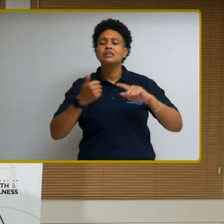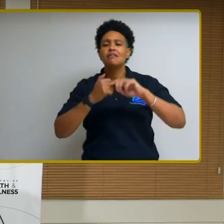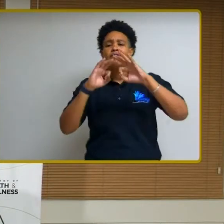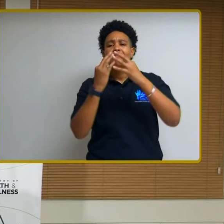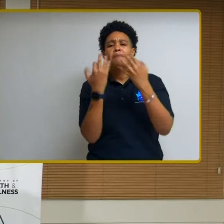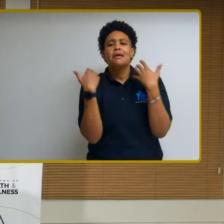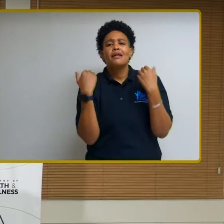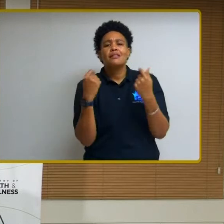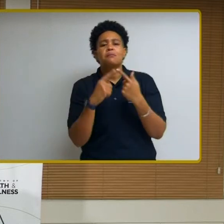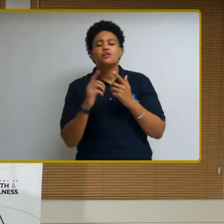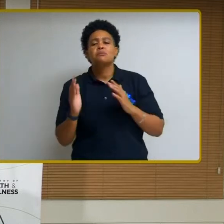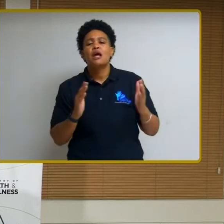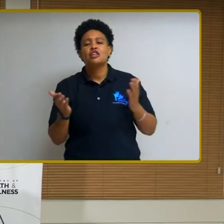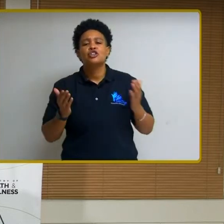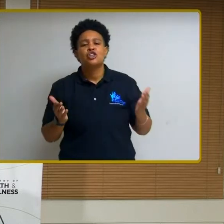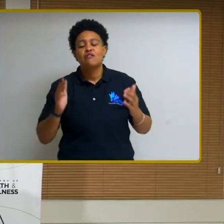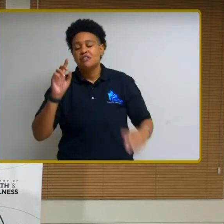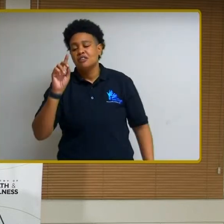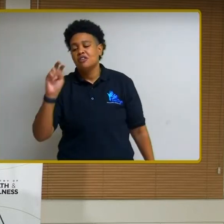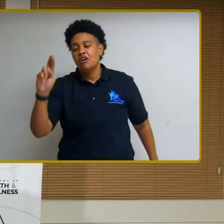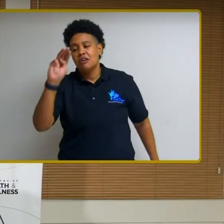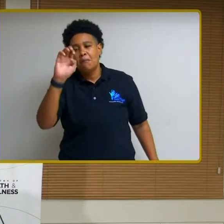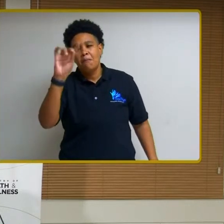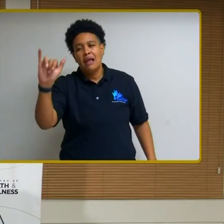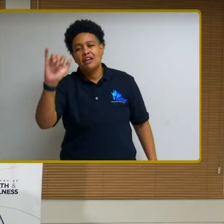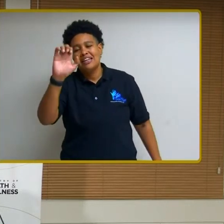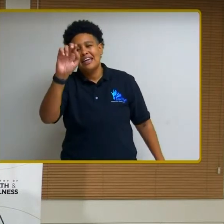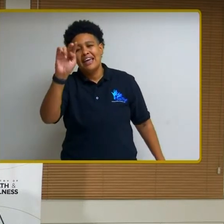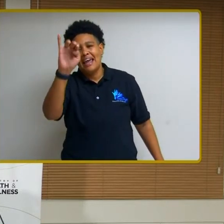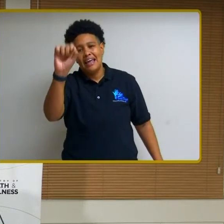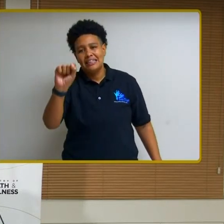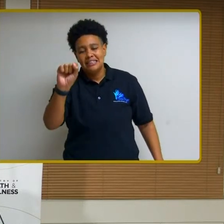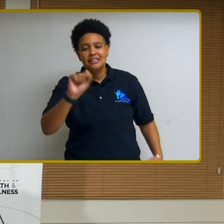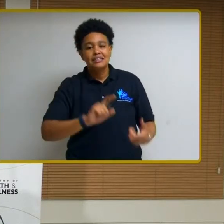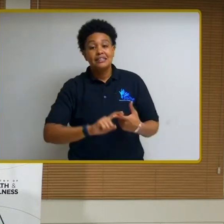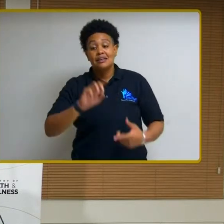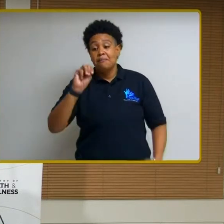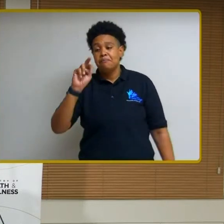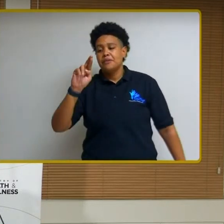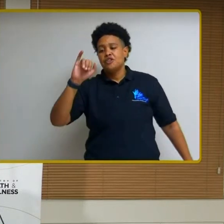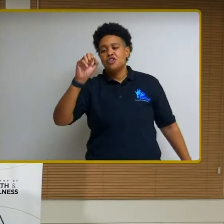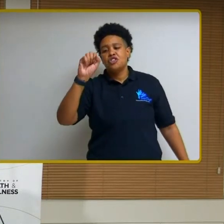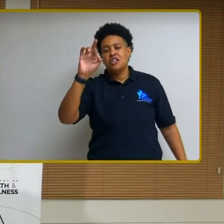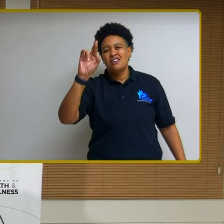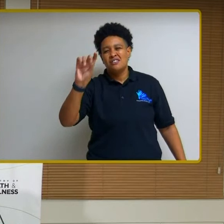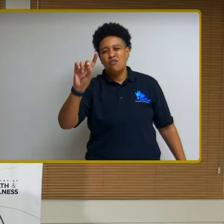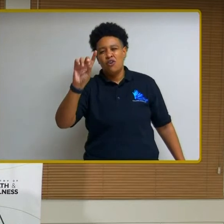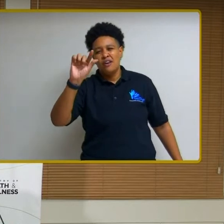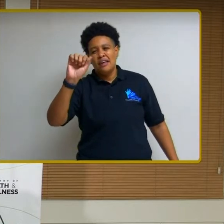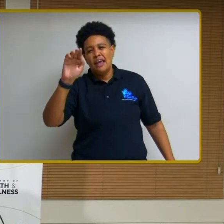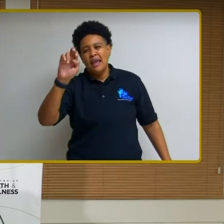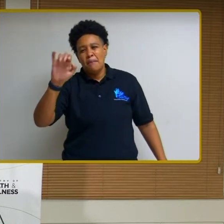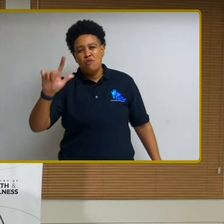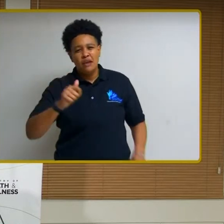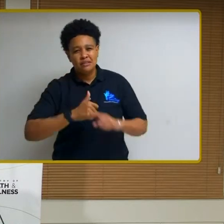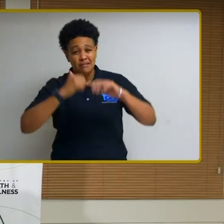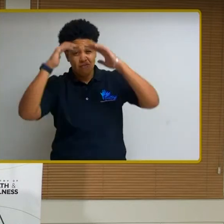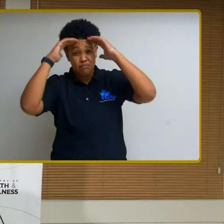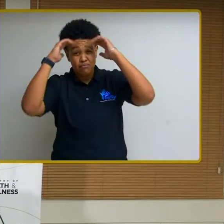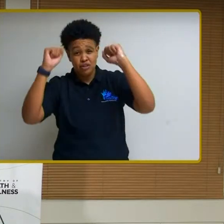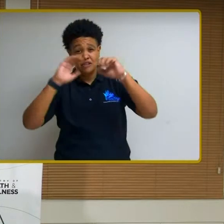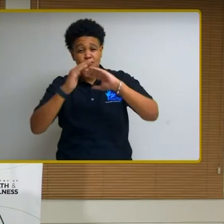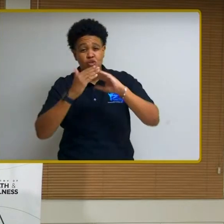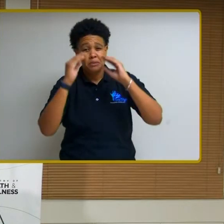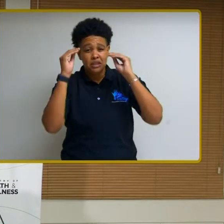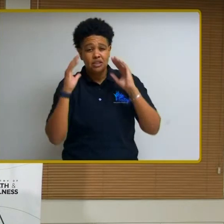Family Health, Dr. Melody Ennis, Mr. Jasford Gabriel, President of the Jamaica